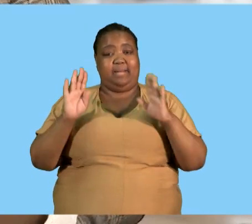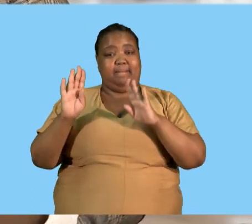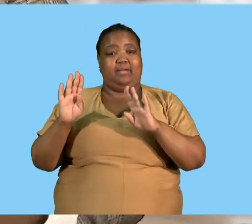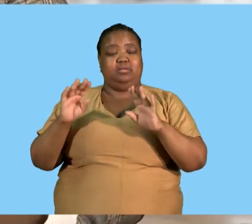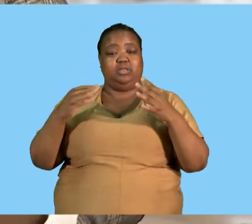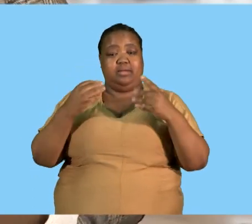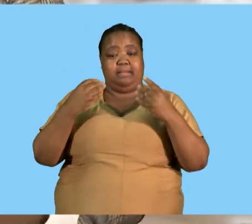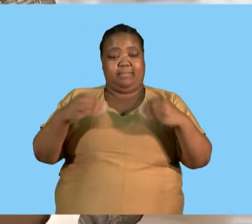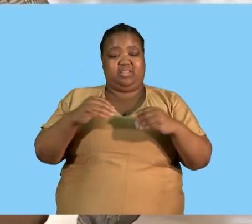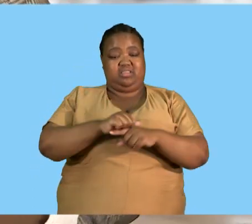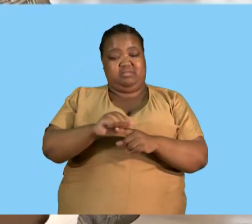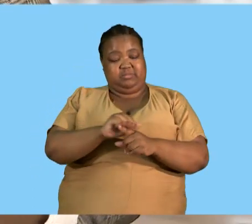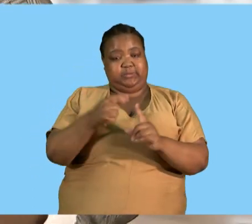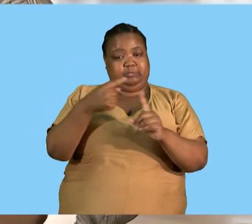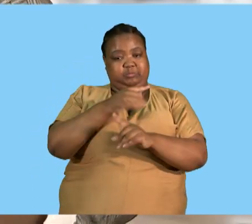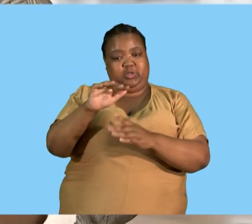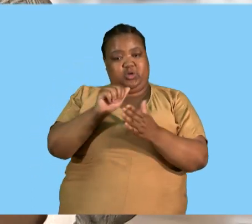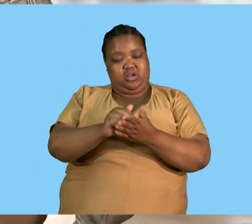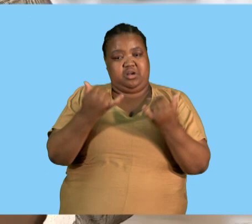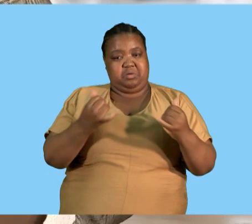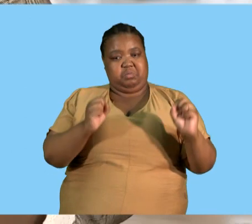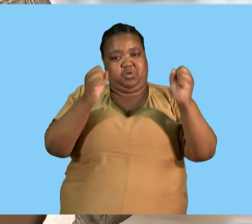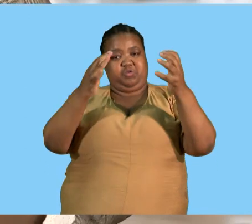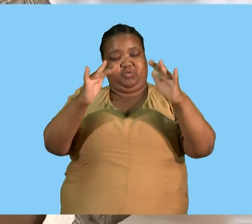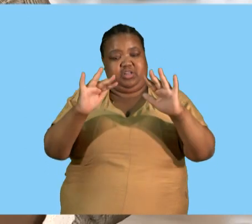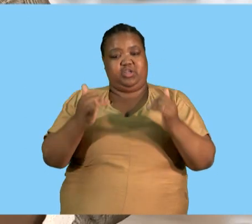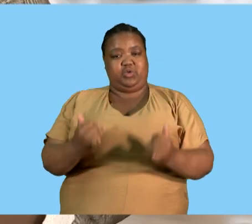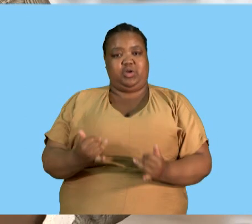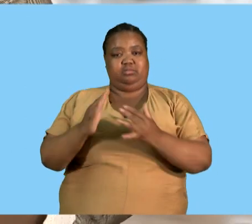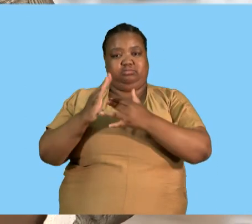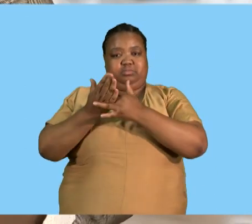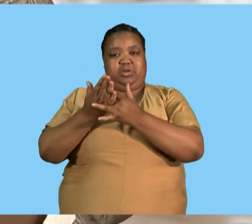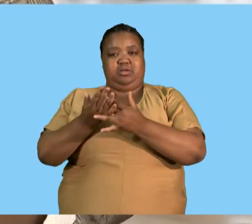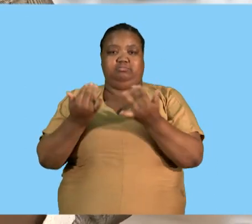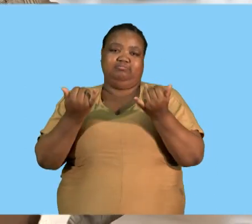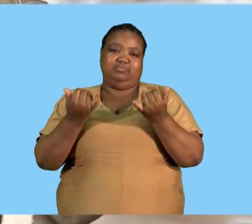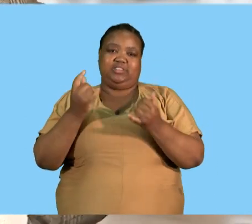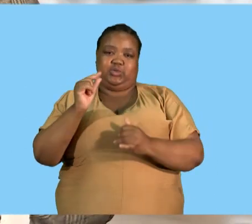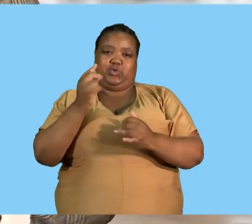break, and when we come back, we continue with our journey. Thank you. See you just now.